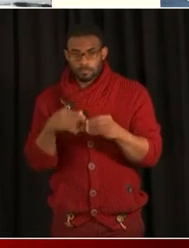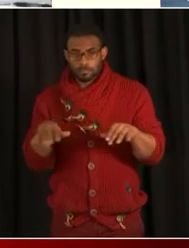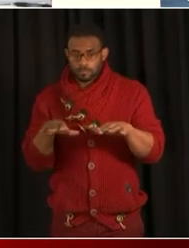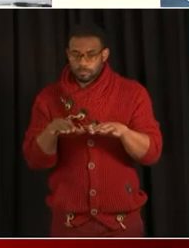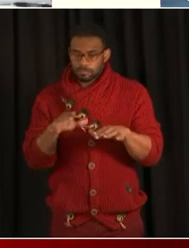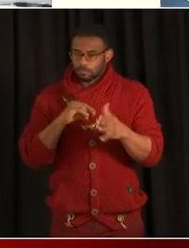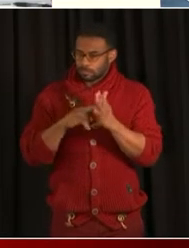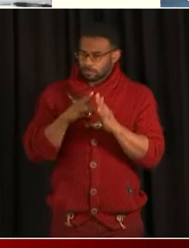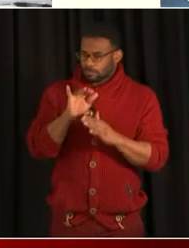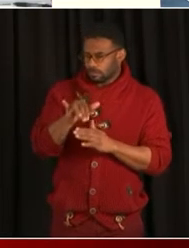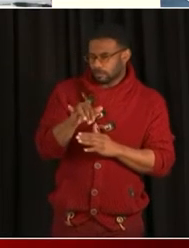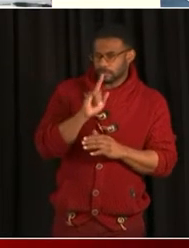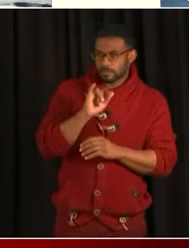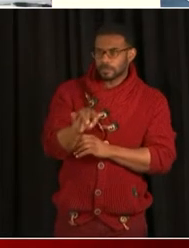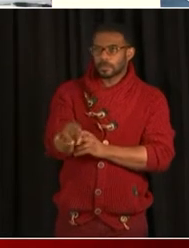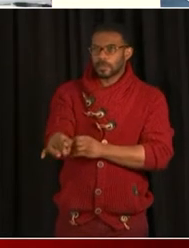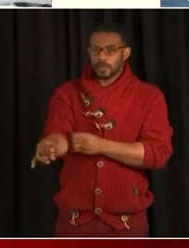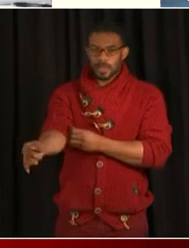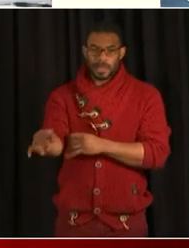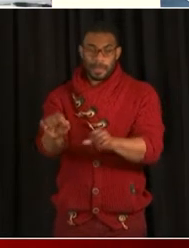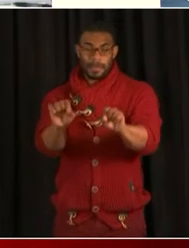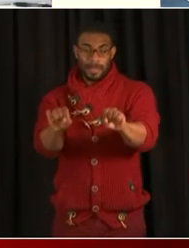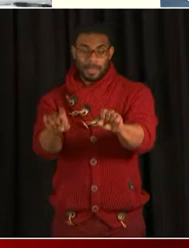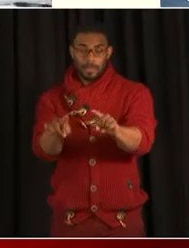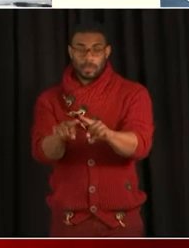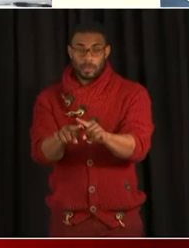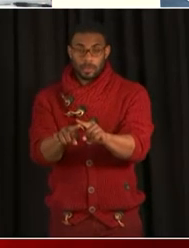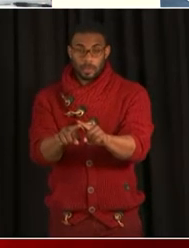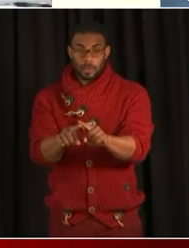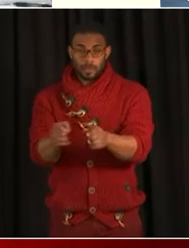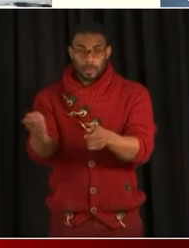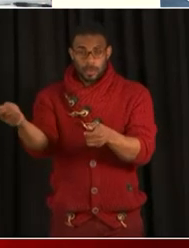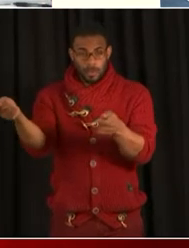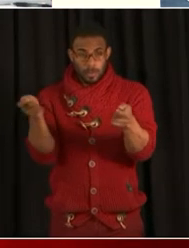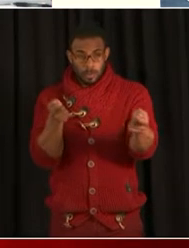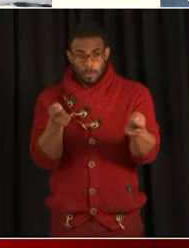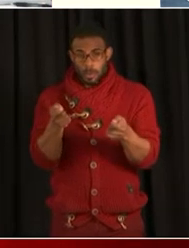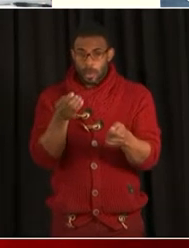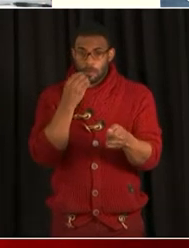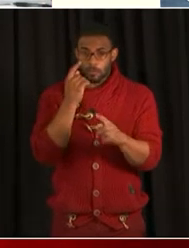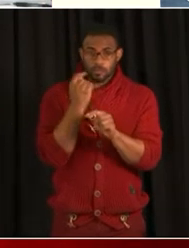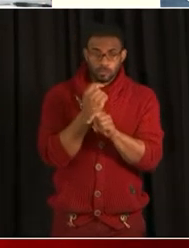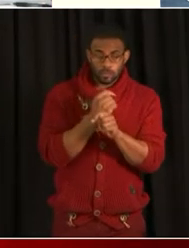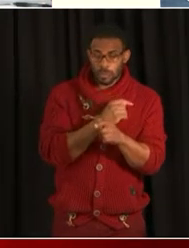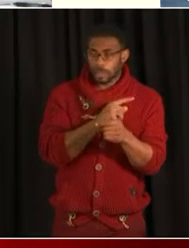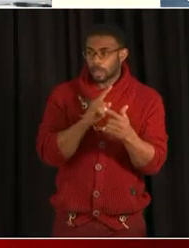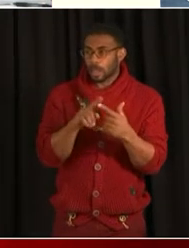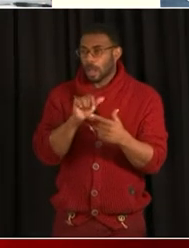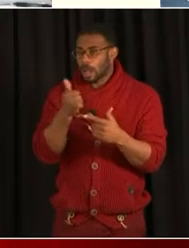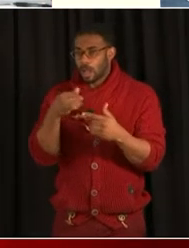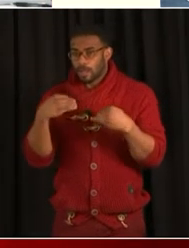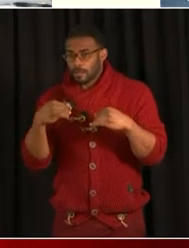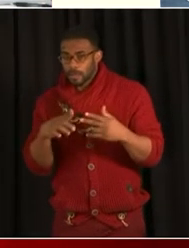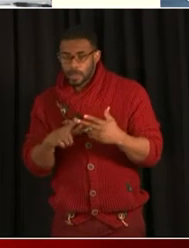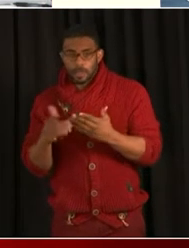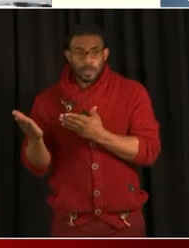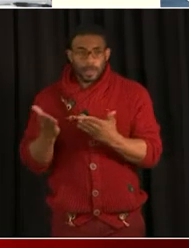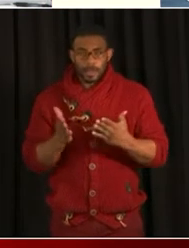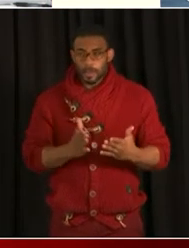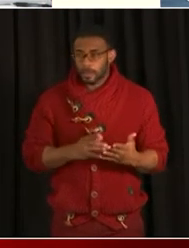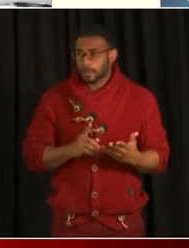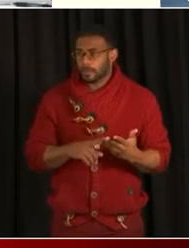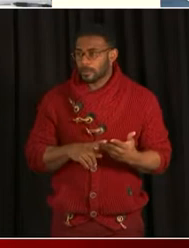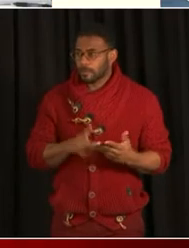venue. What I mean by that is the ability to bring in food trucks, other vendors,